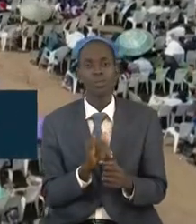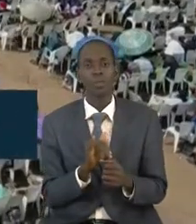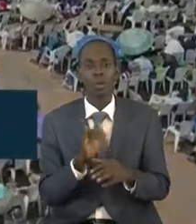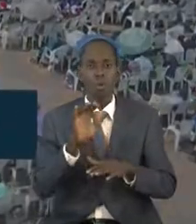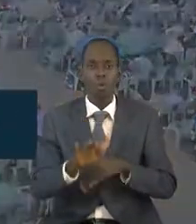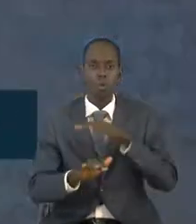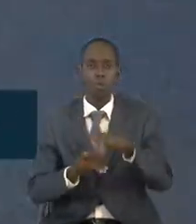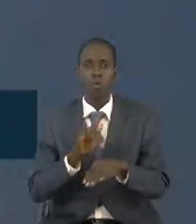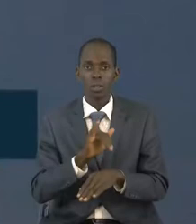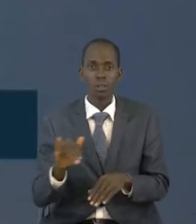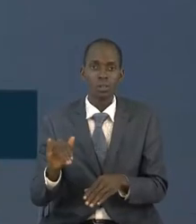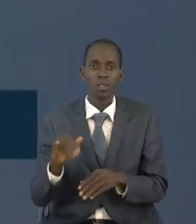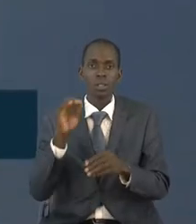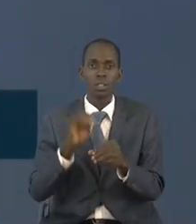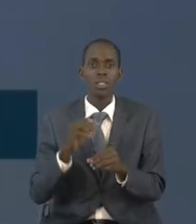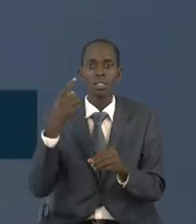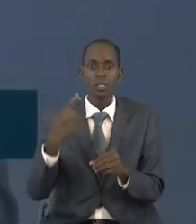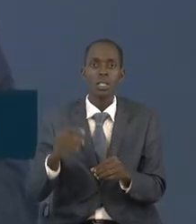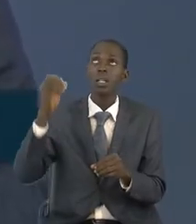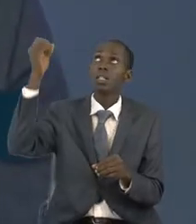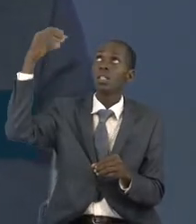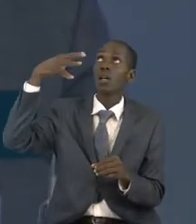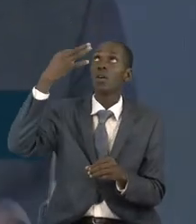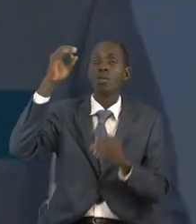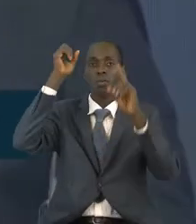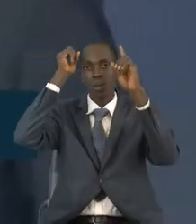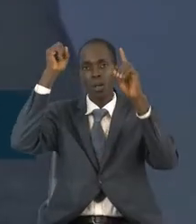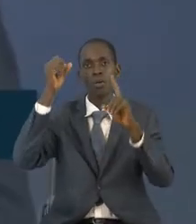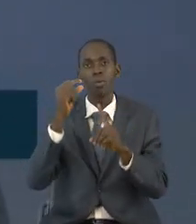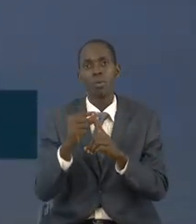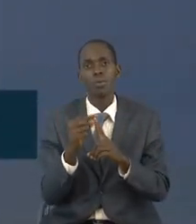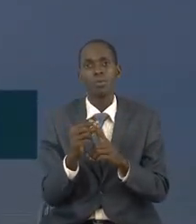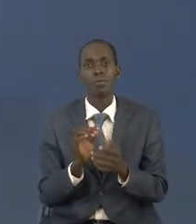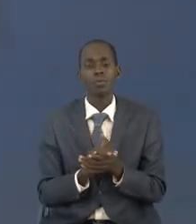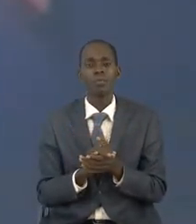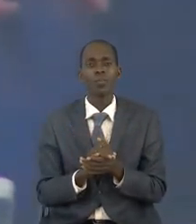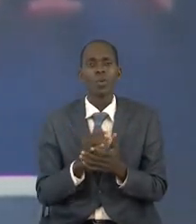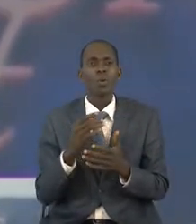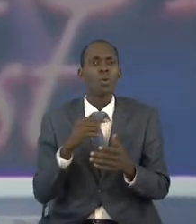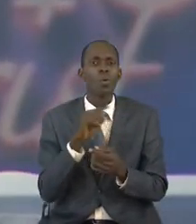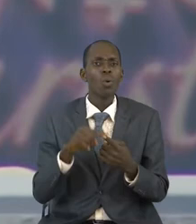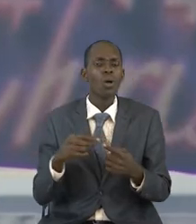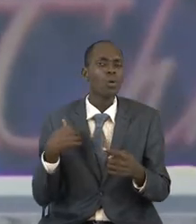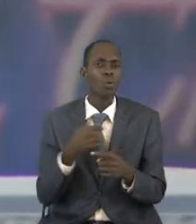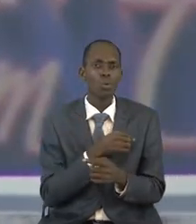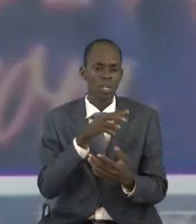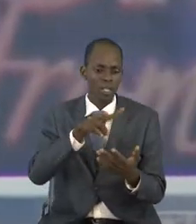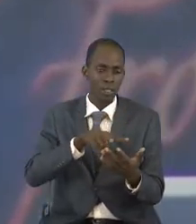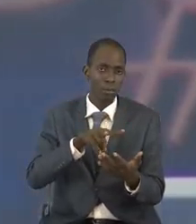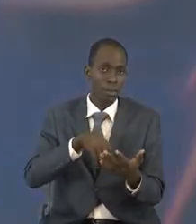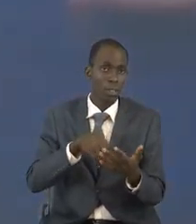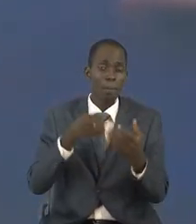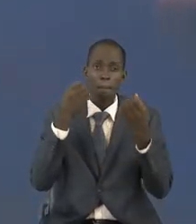walking in the light of his word. Why do we make many promises in the house of